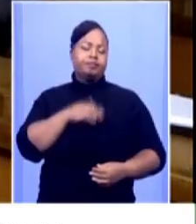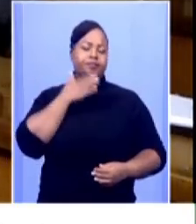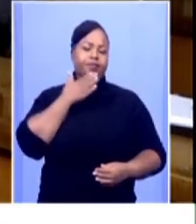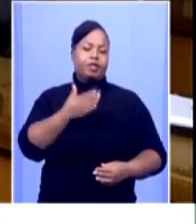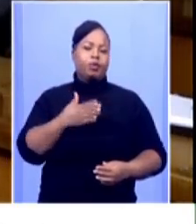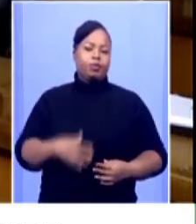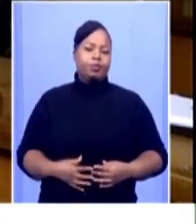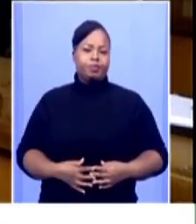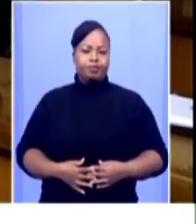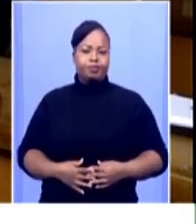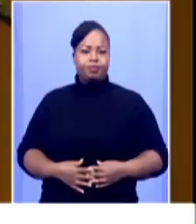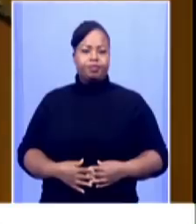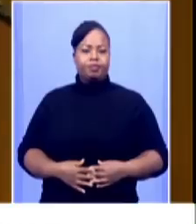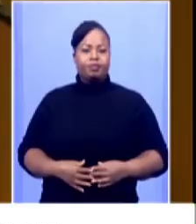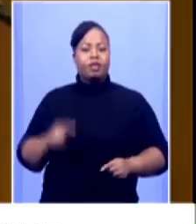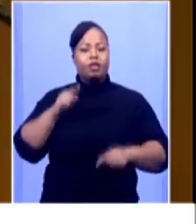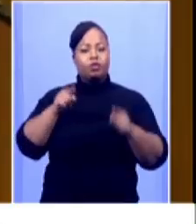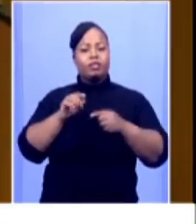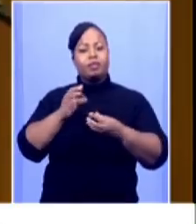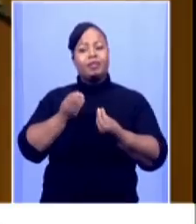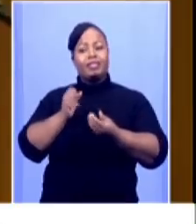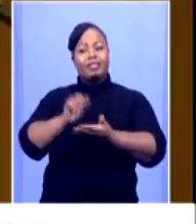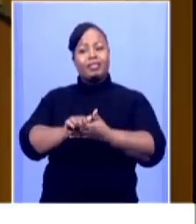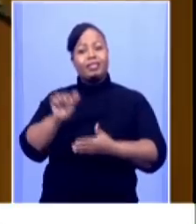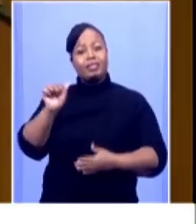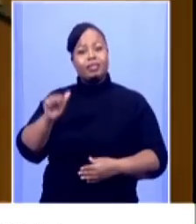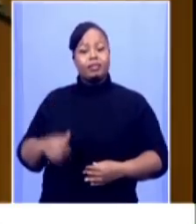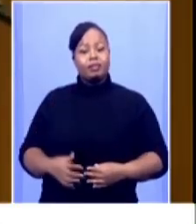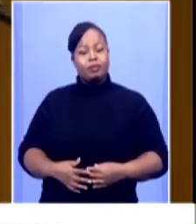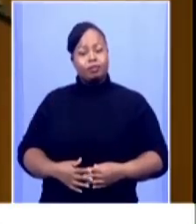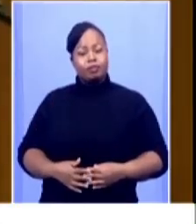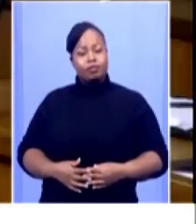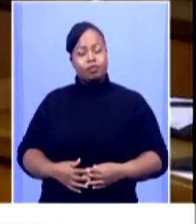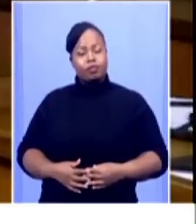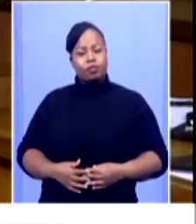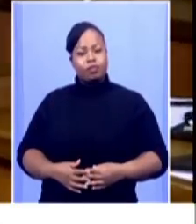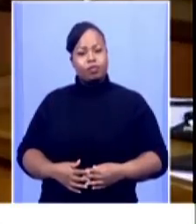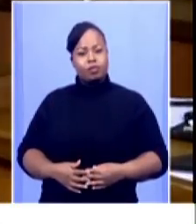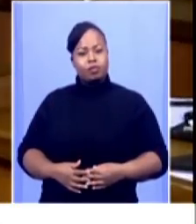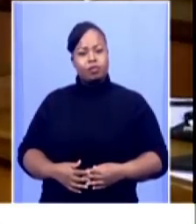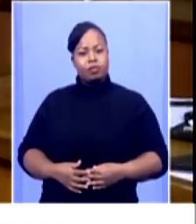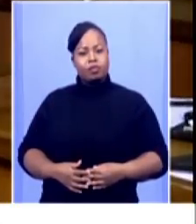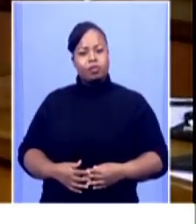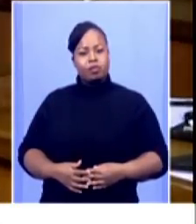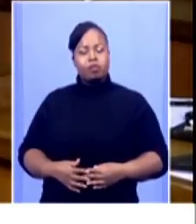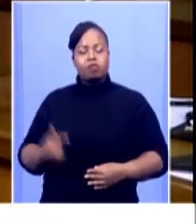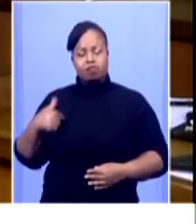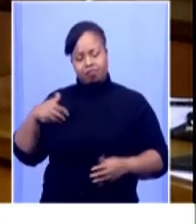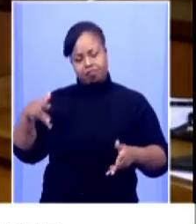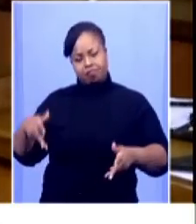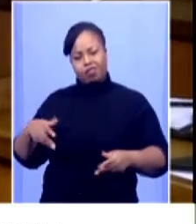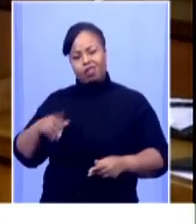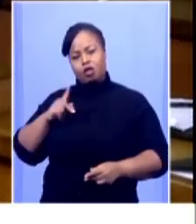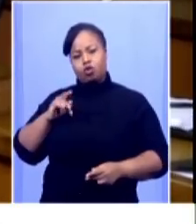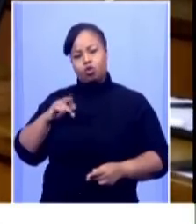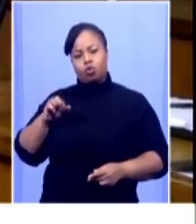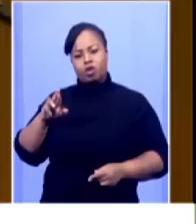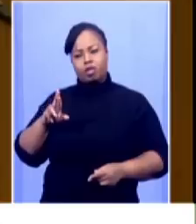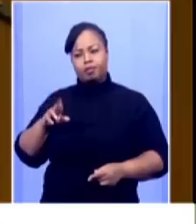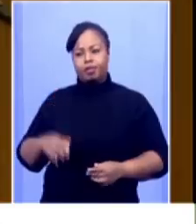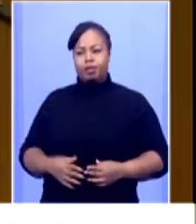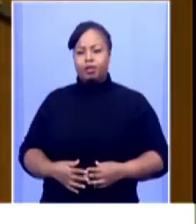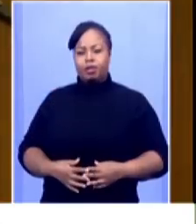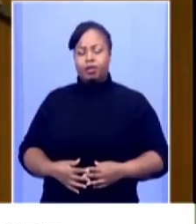Piper. Then accused number 16. For my appearance. Thank you, Mr. Kromer.